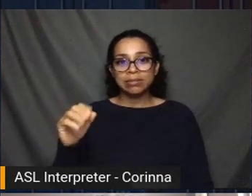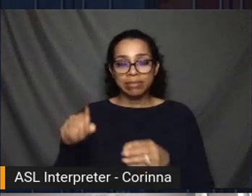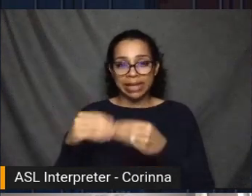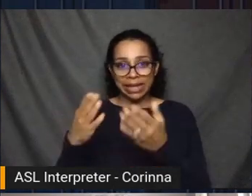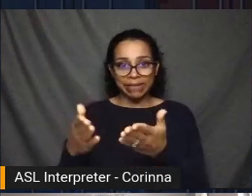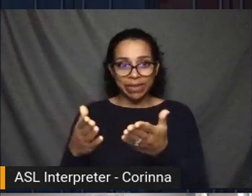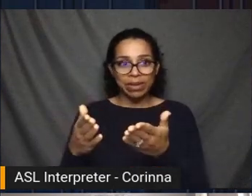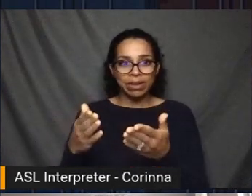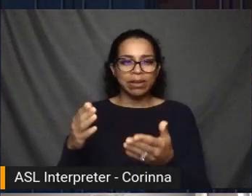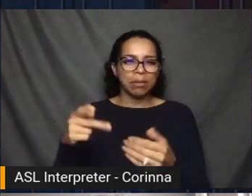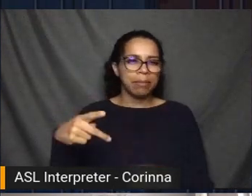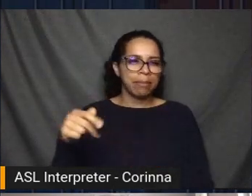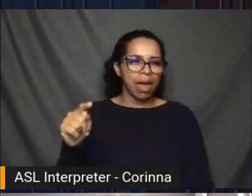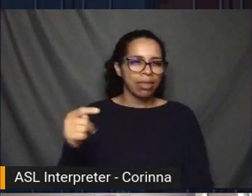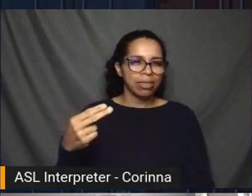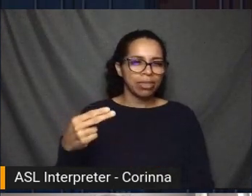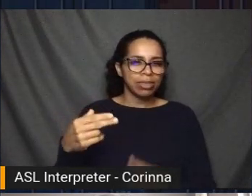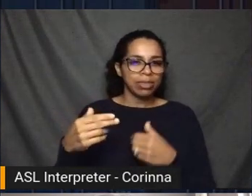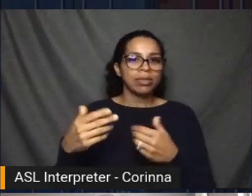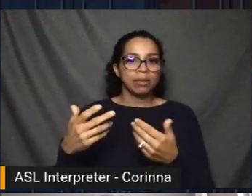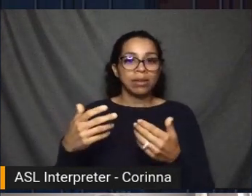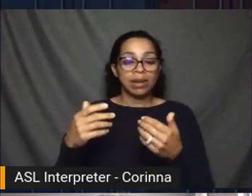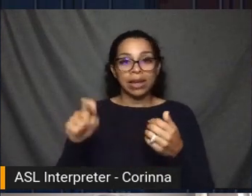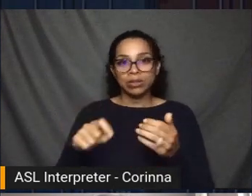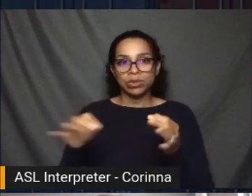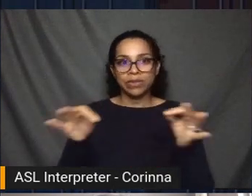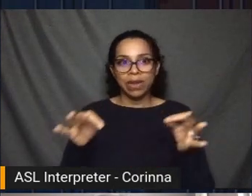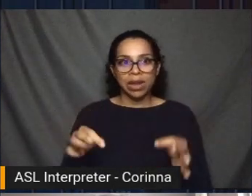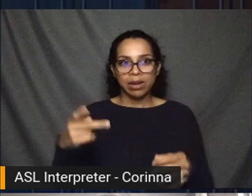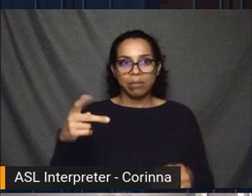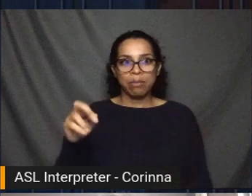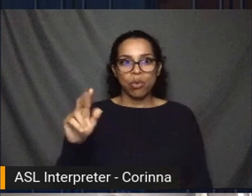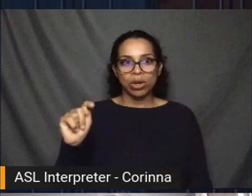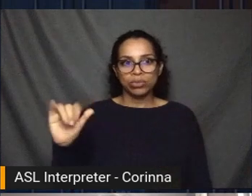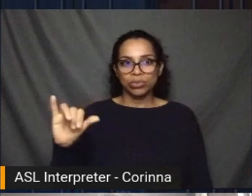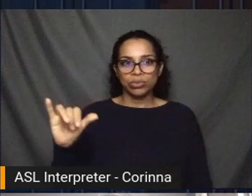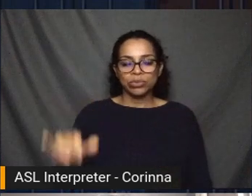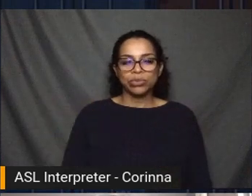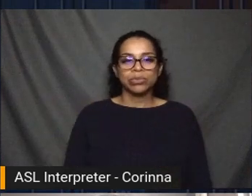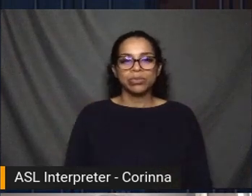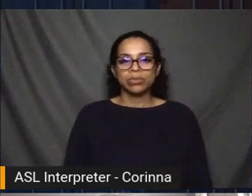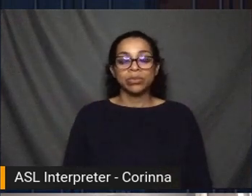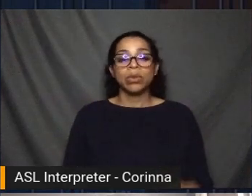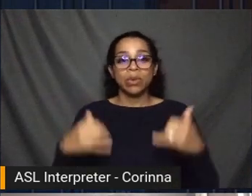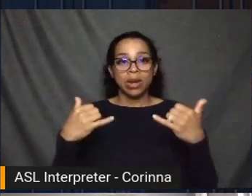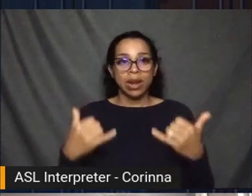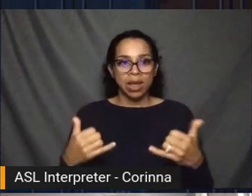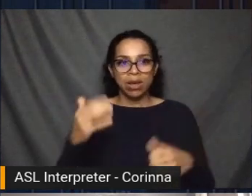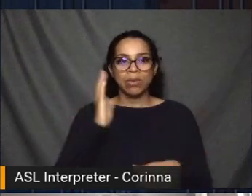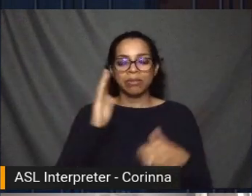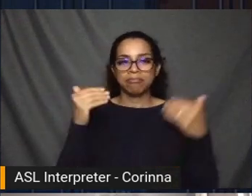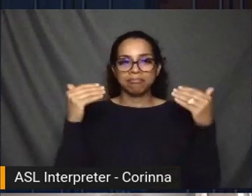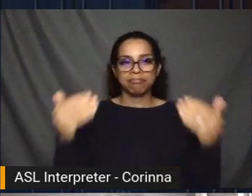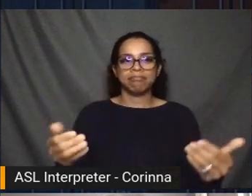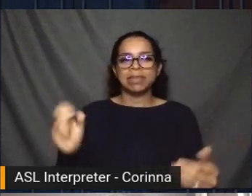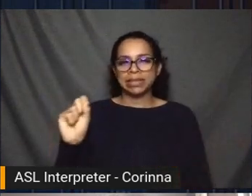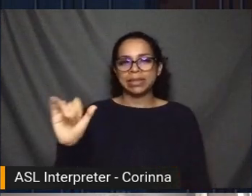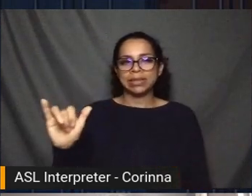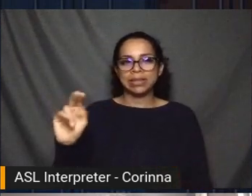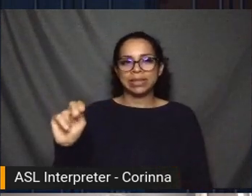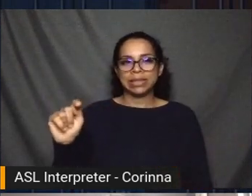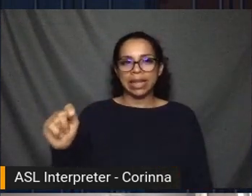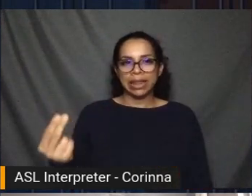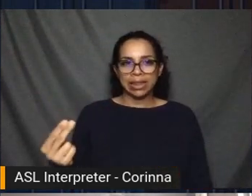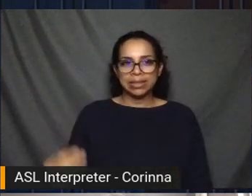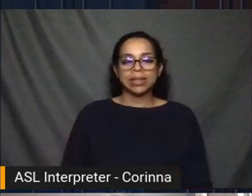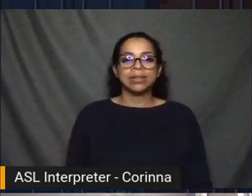to define a port here. That's it. So now let's synthesize this